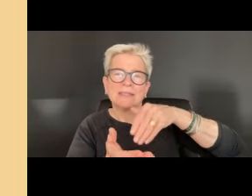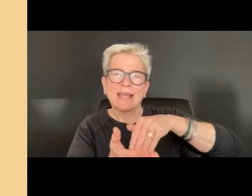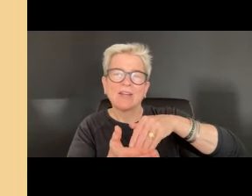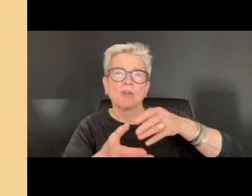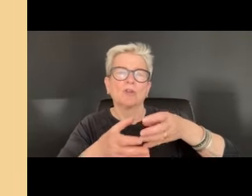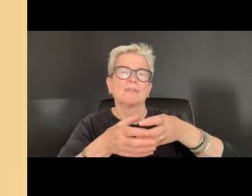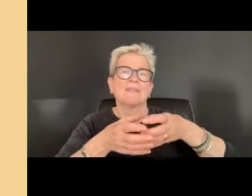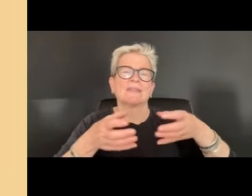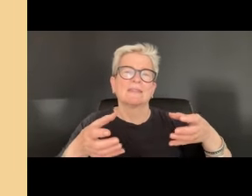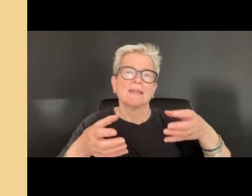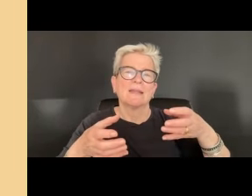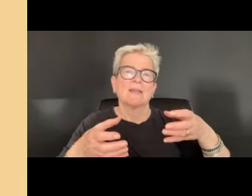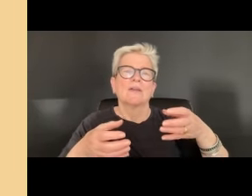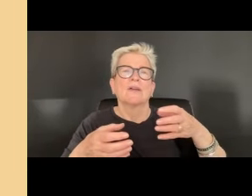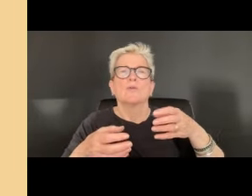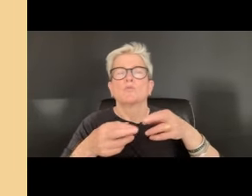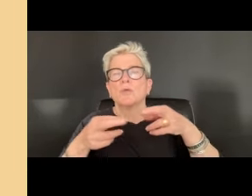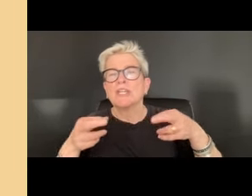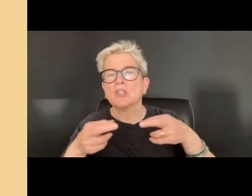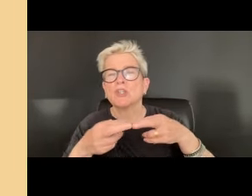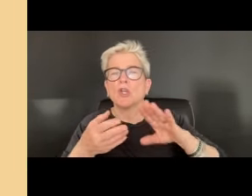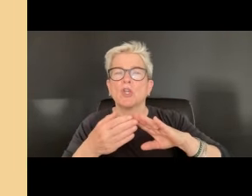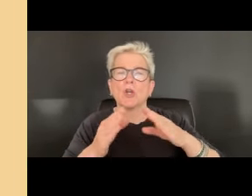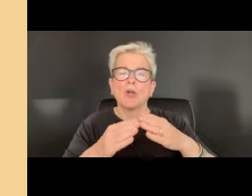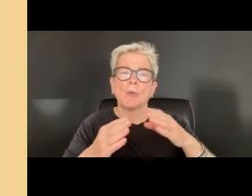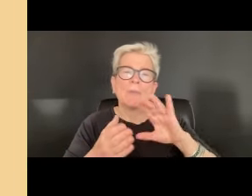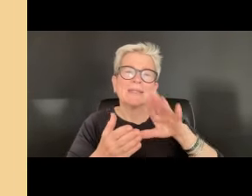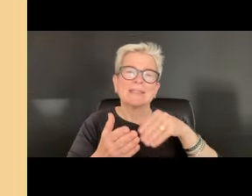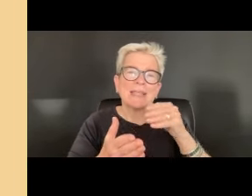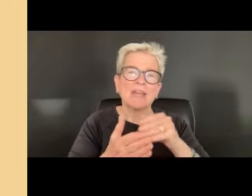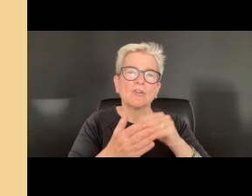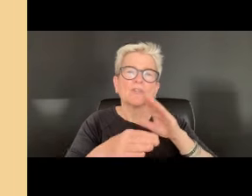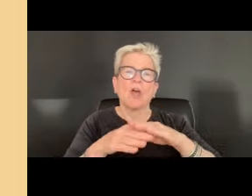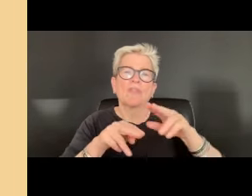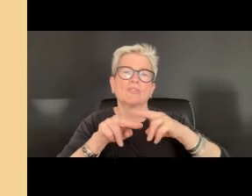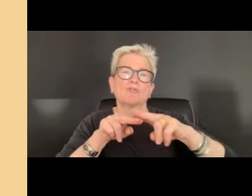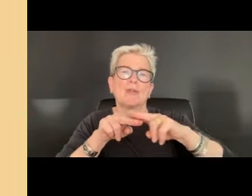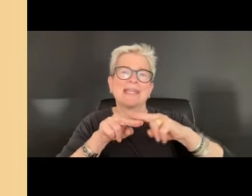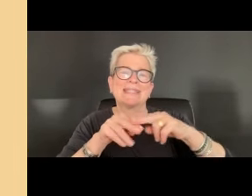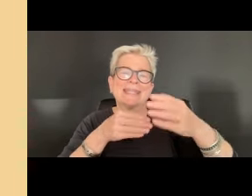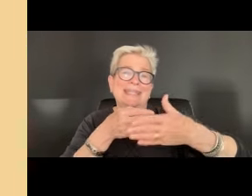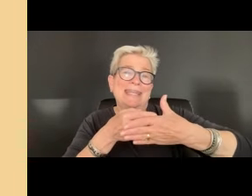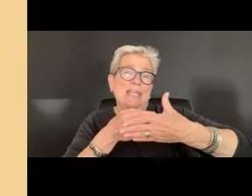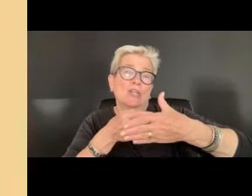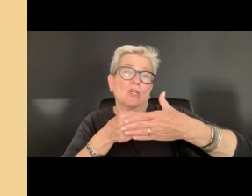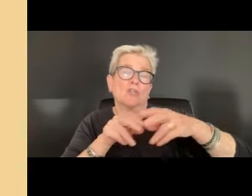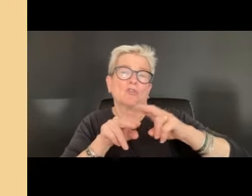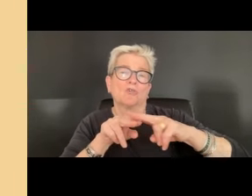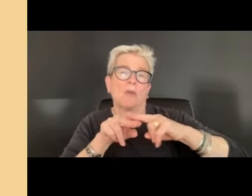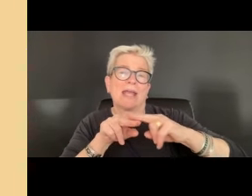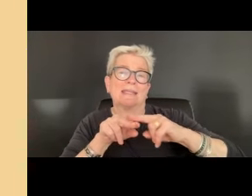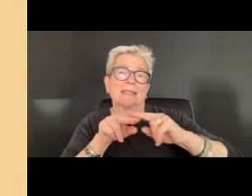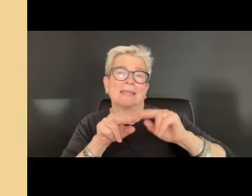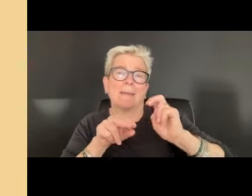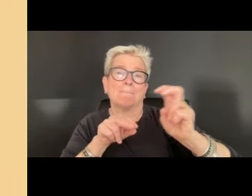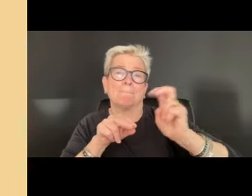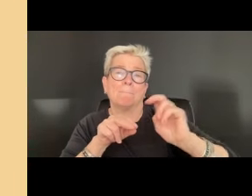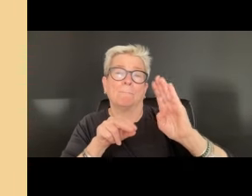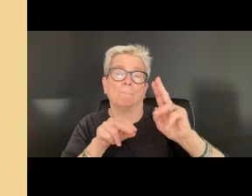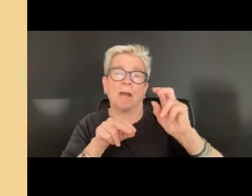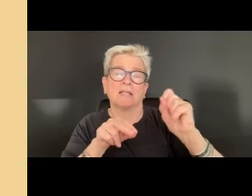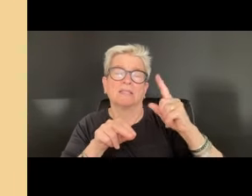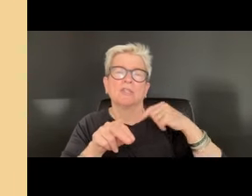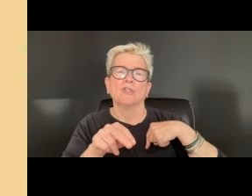of regional and urban centers along frequent transit, there will be opportunities to create new housing that at that kind